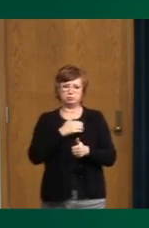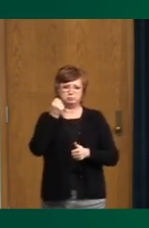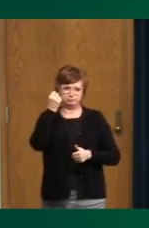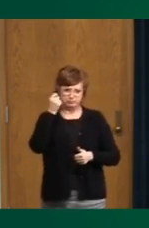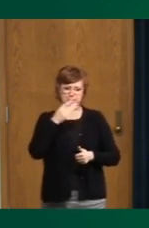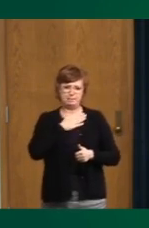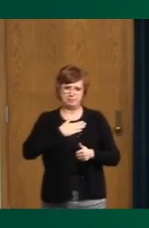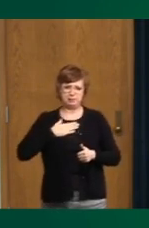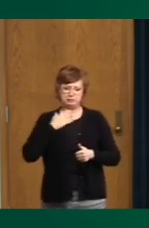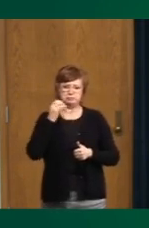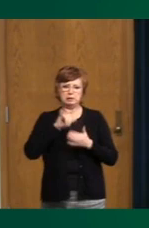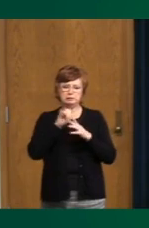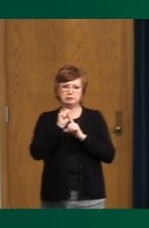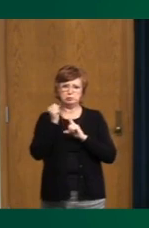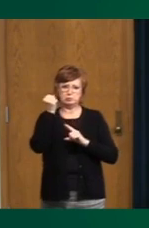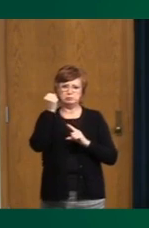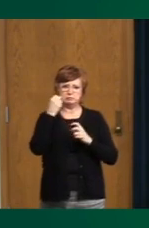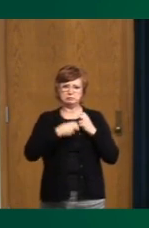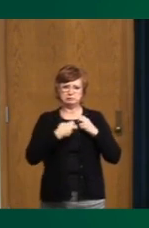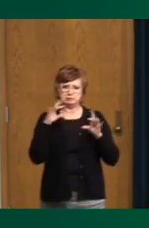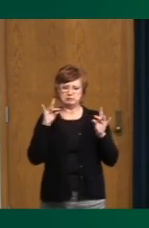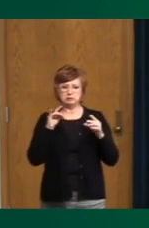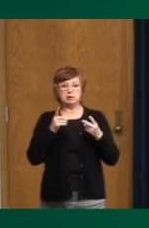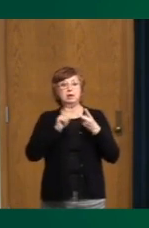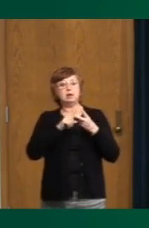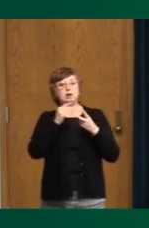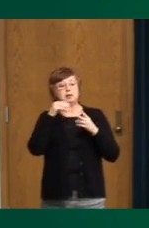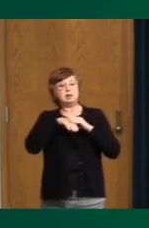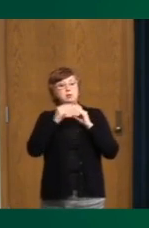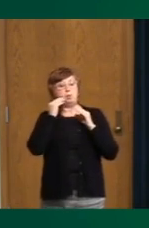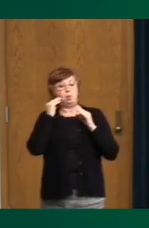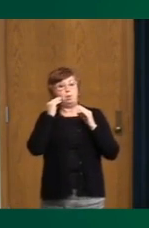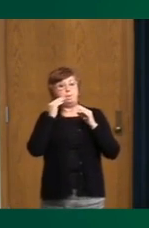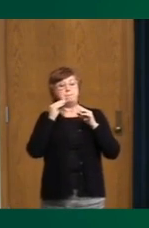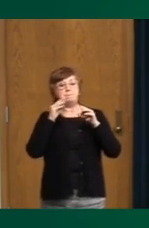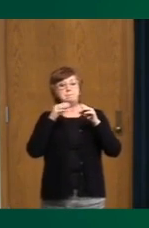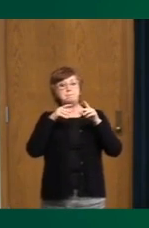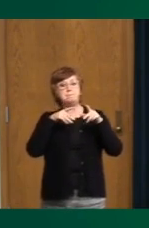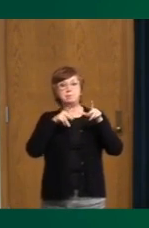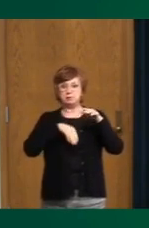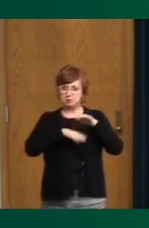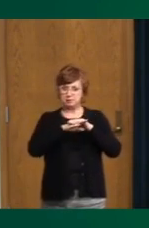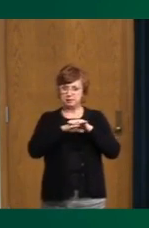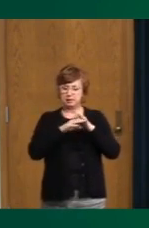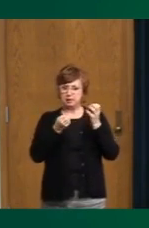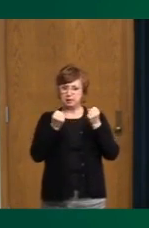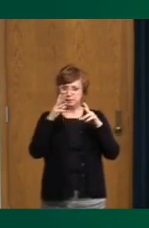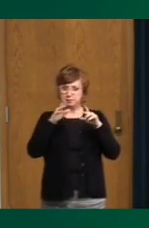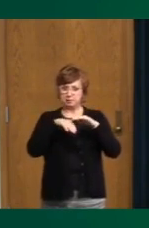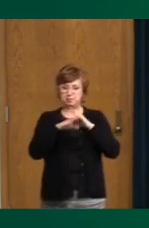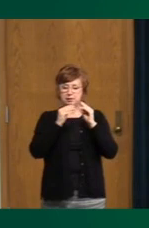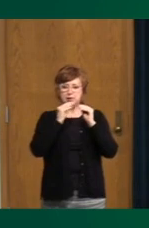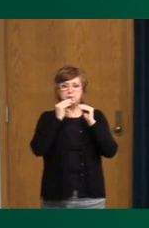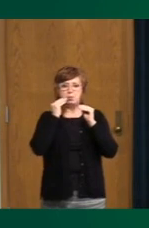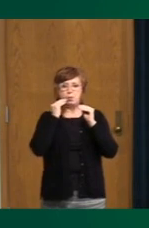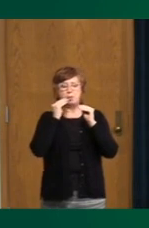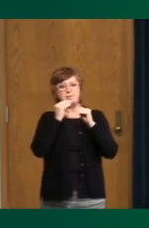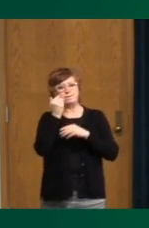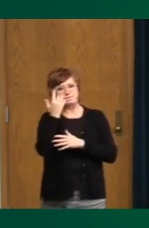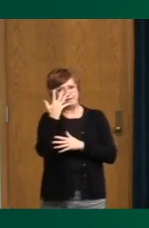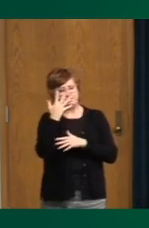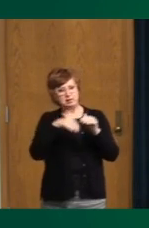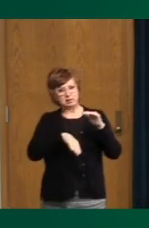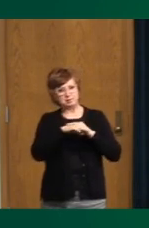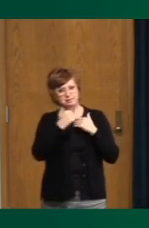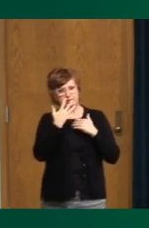now restricted to no more than 5 people, and we are now strongly recommending that only members of your immediate household be allowed in